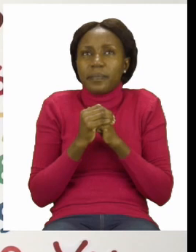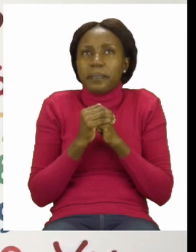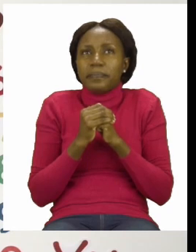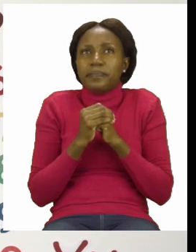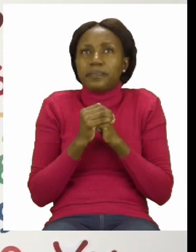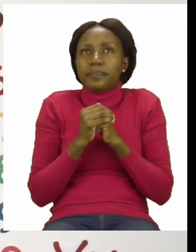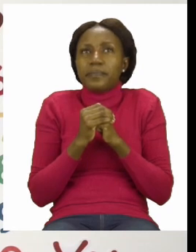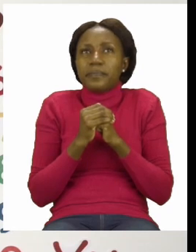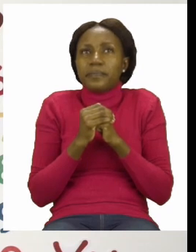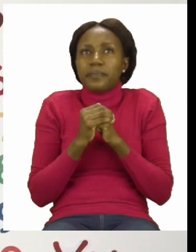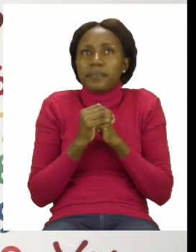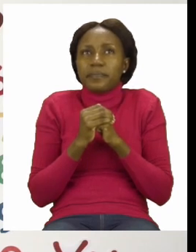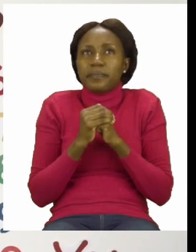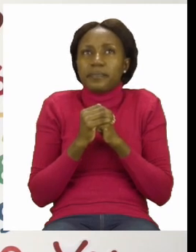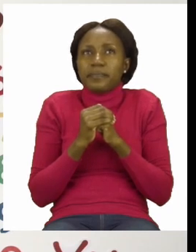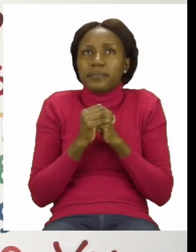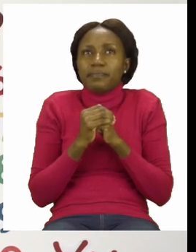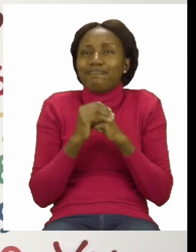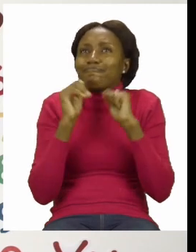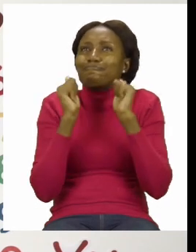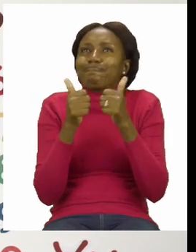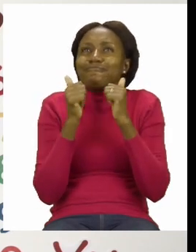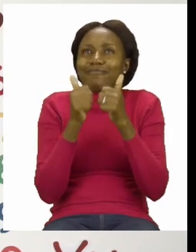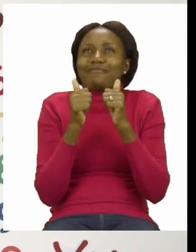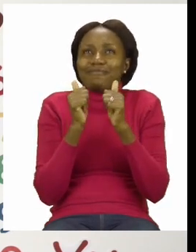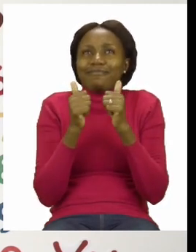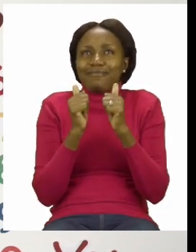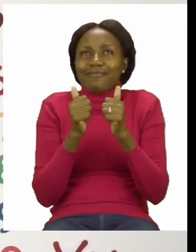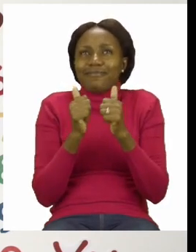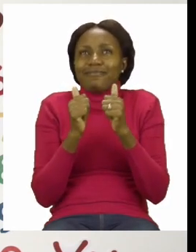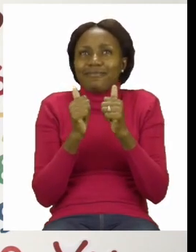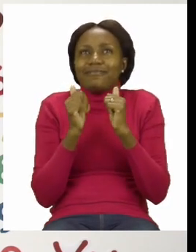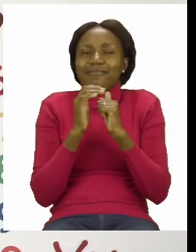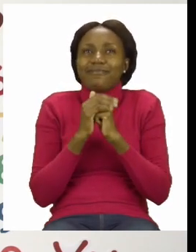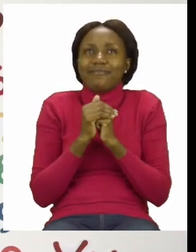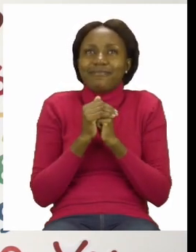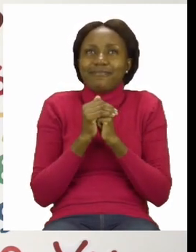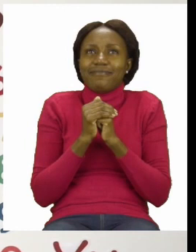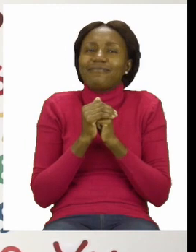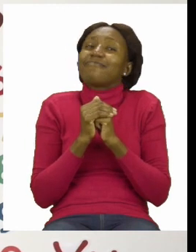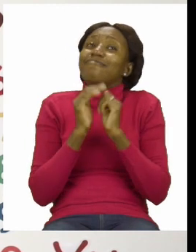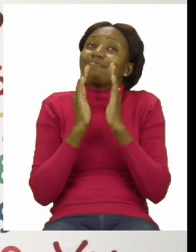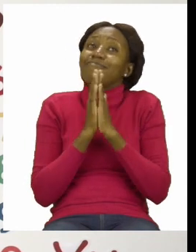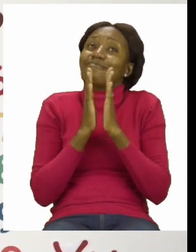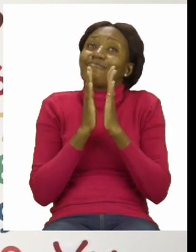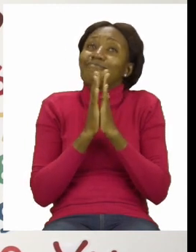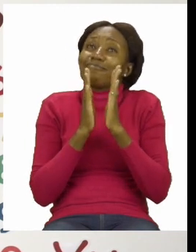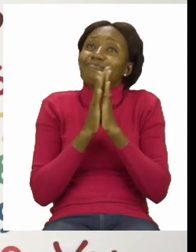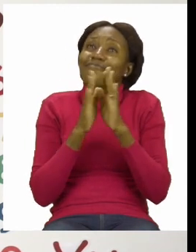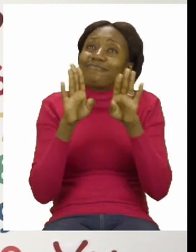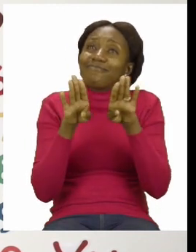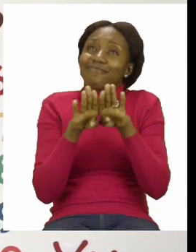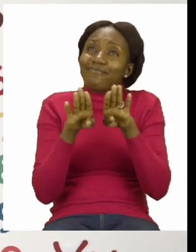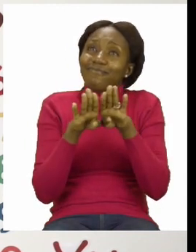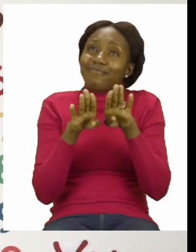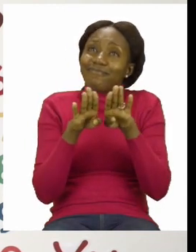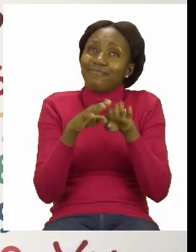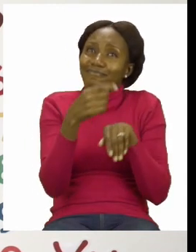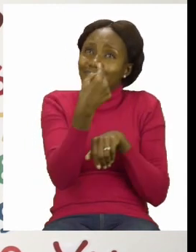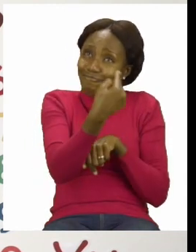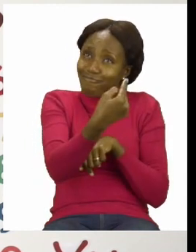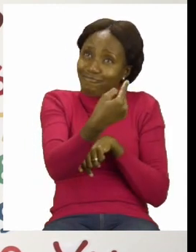flick. Well done. Now I want you to please do these trace lines and writing